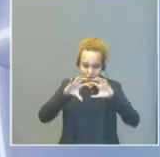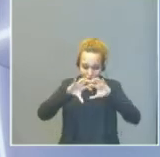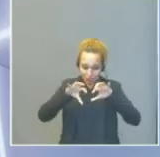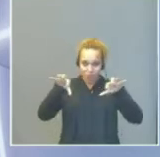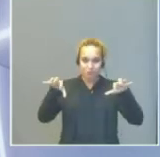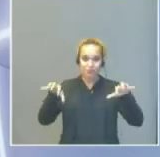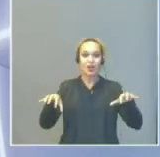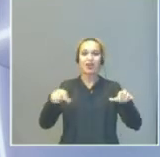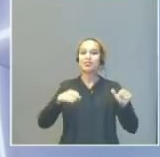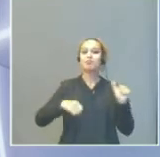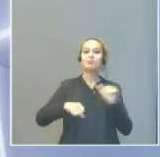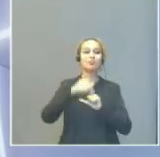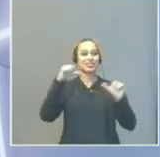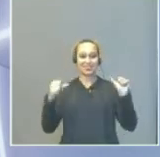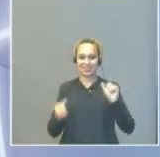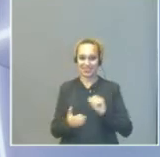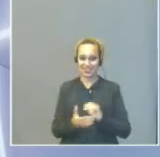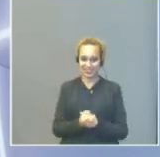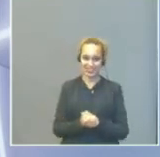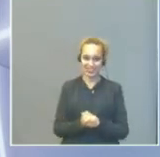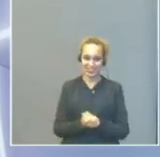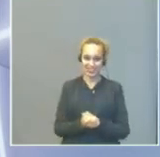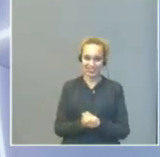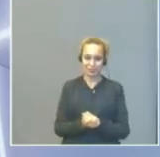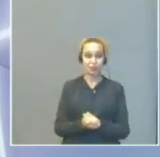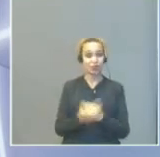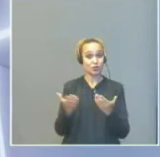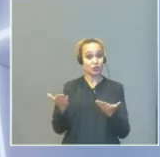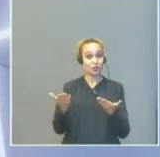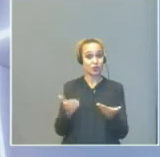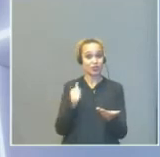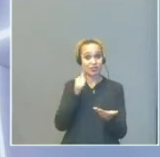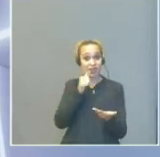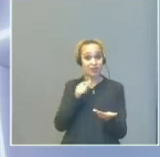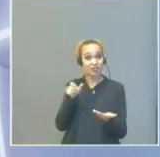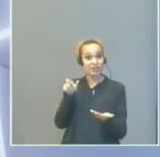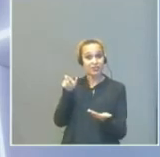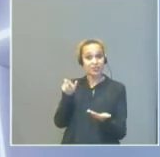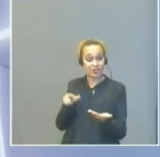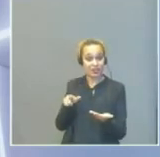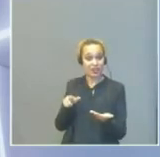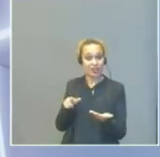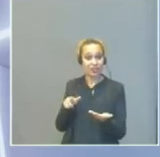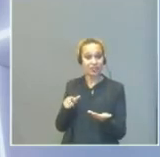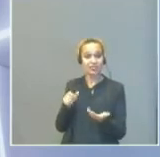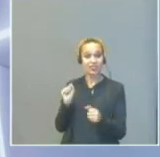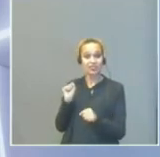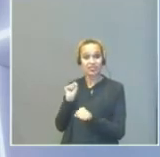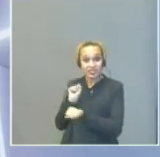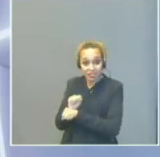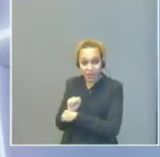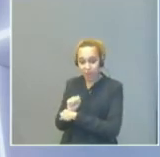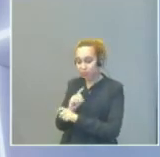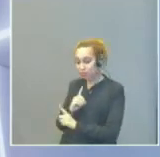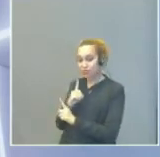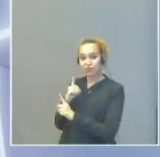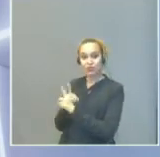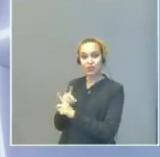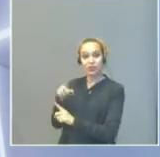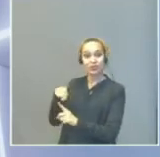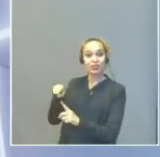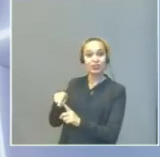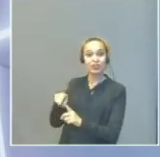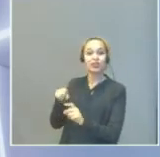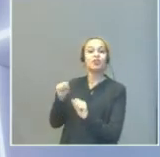Bakita, the slave woman who was found, you know, somewhere in that site of Valongo, who can still be visited at